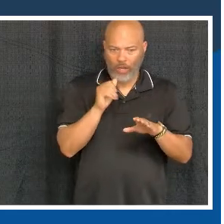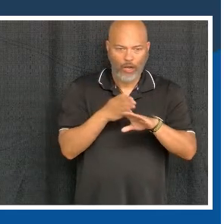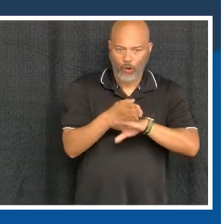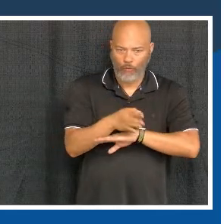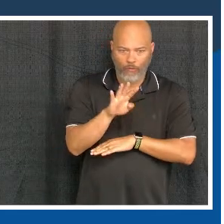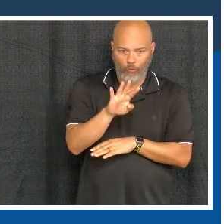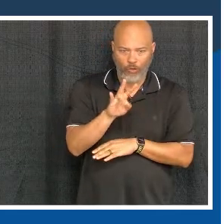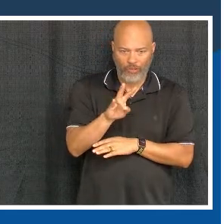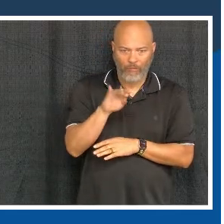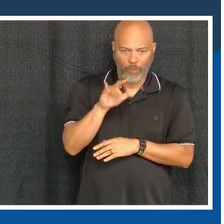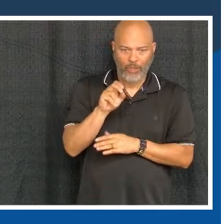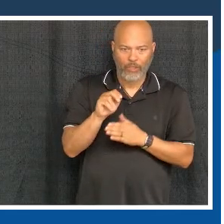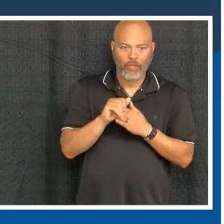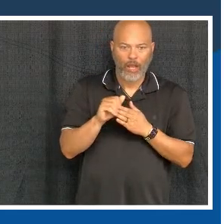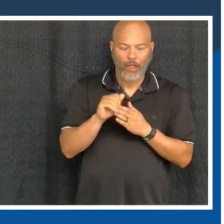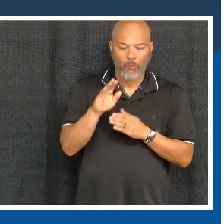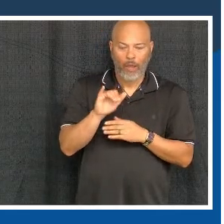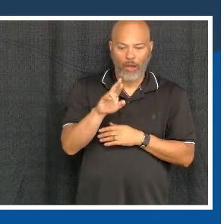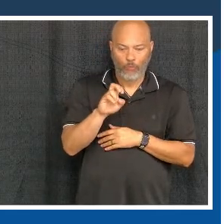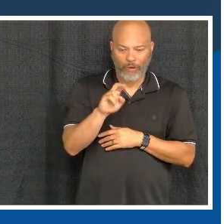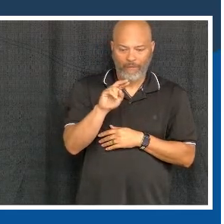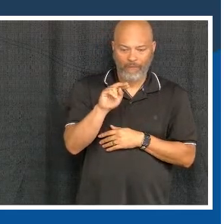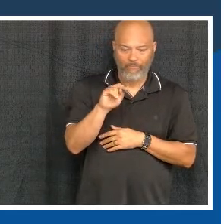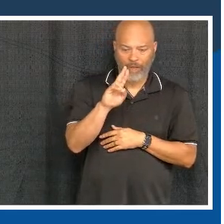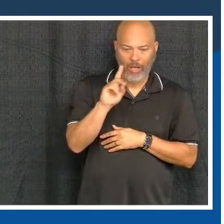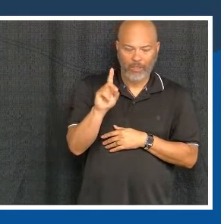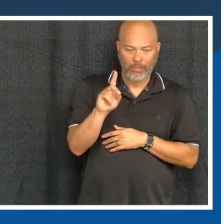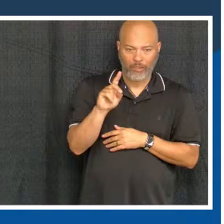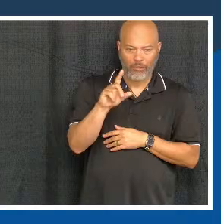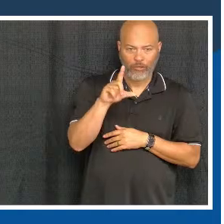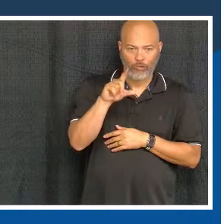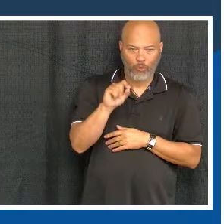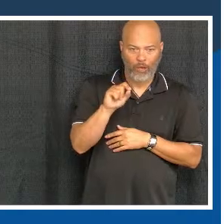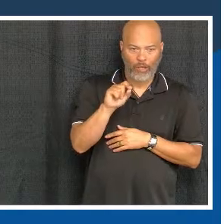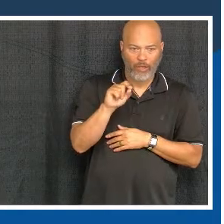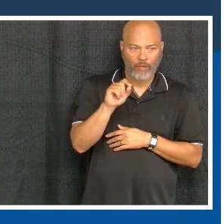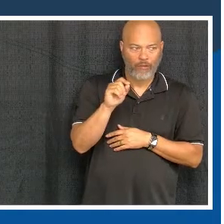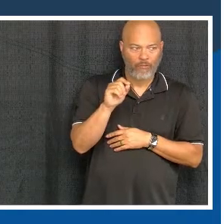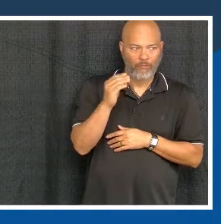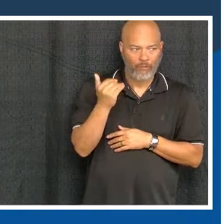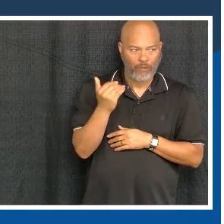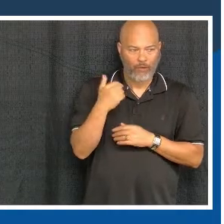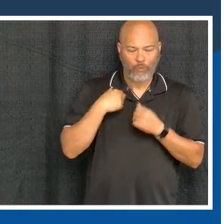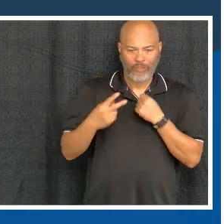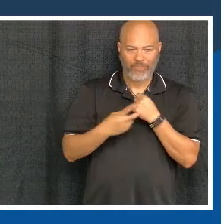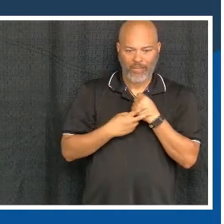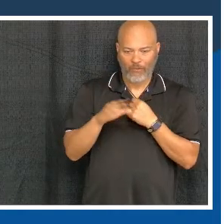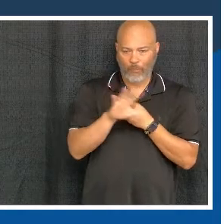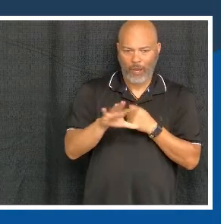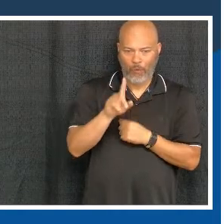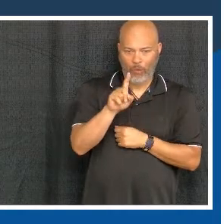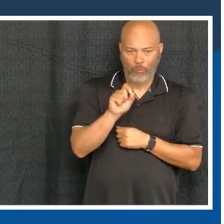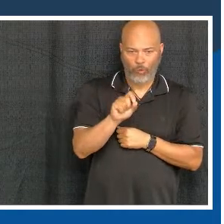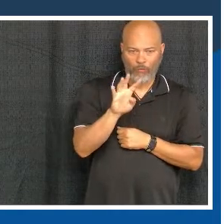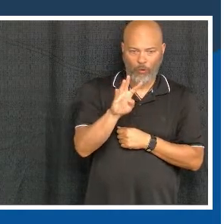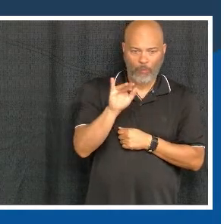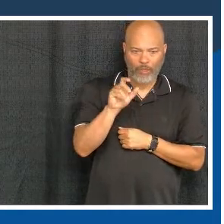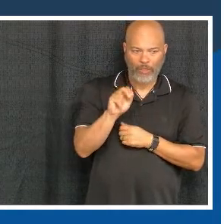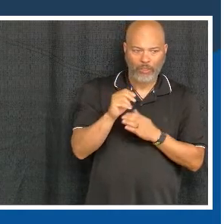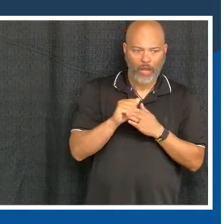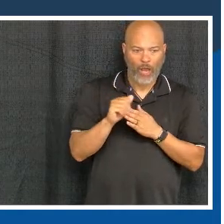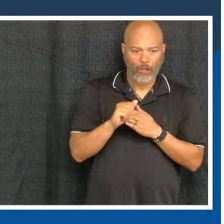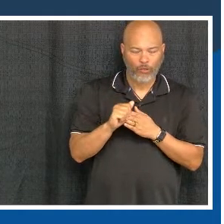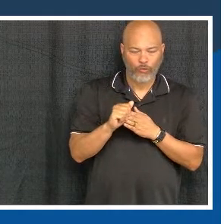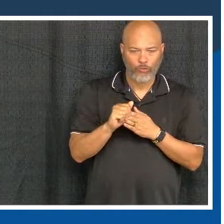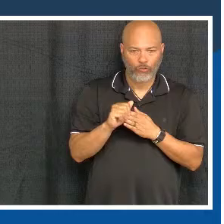million. By refunding the 2015 bond series, we're looking at a savings of about $1.4 million.